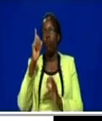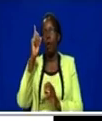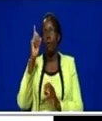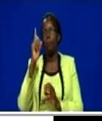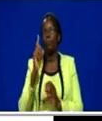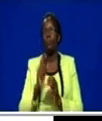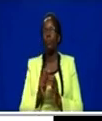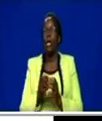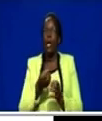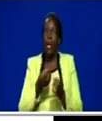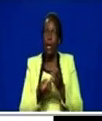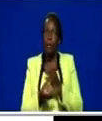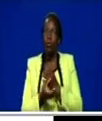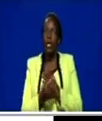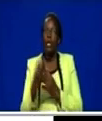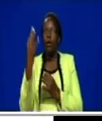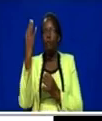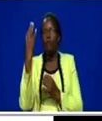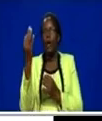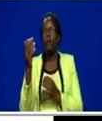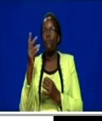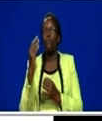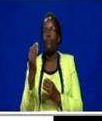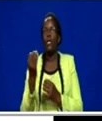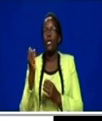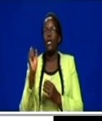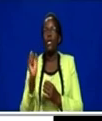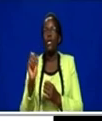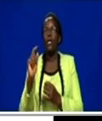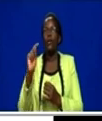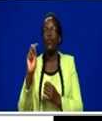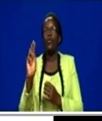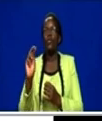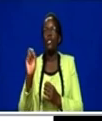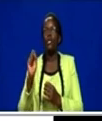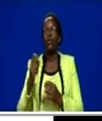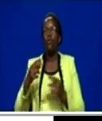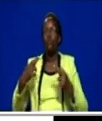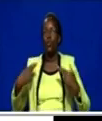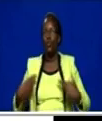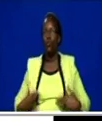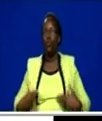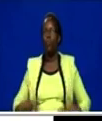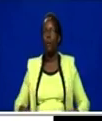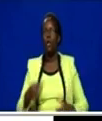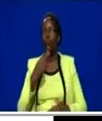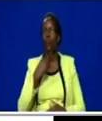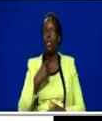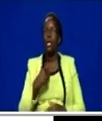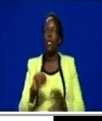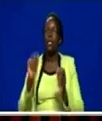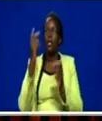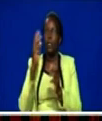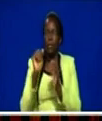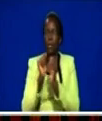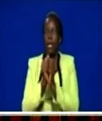that explain 5 features of human wants. The score is 10